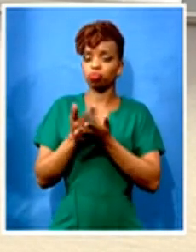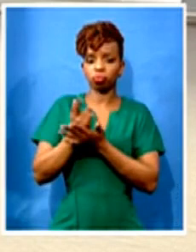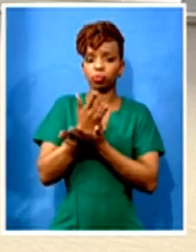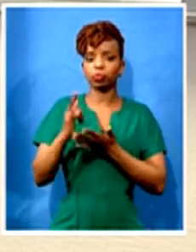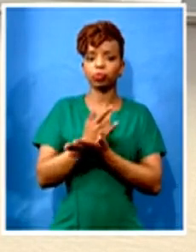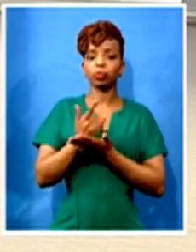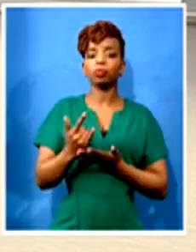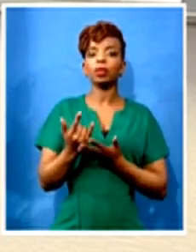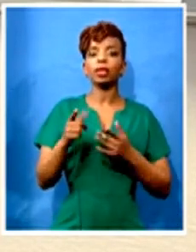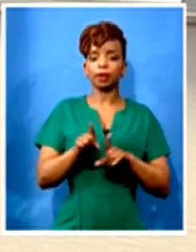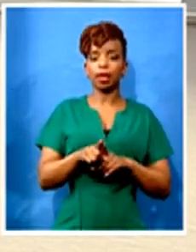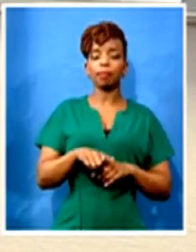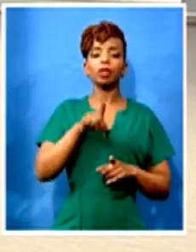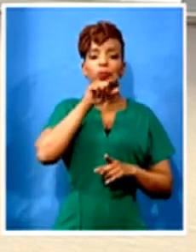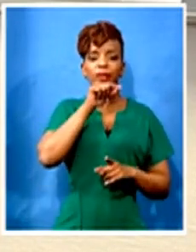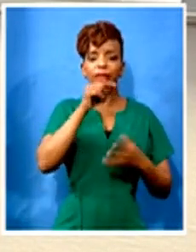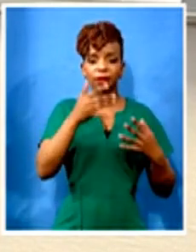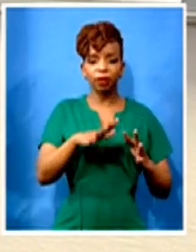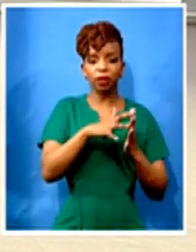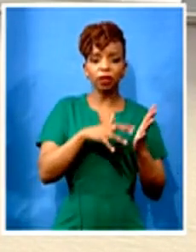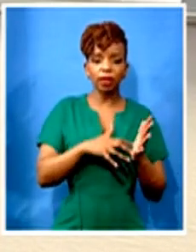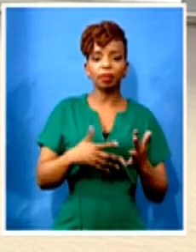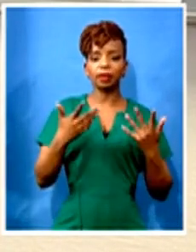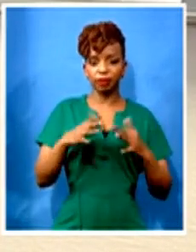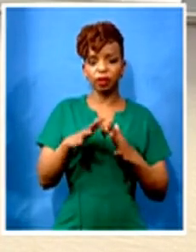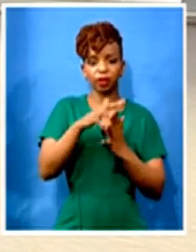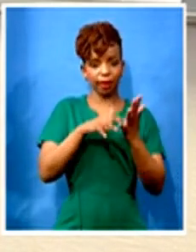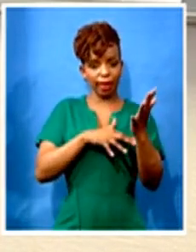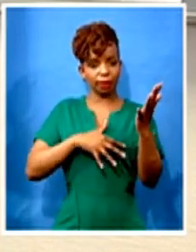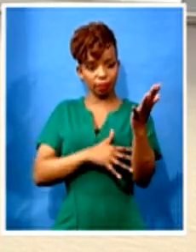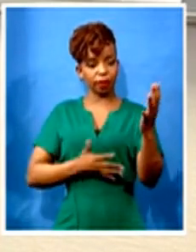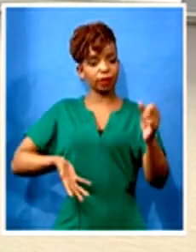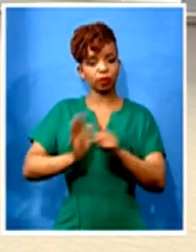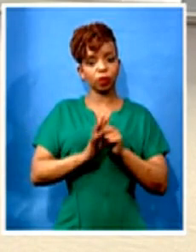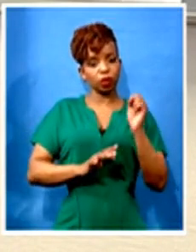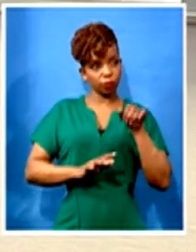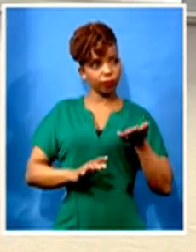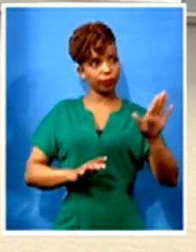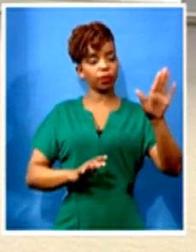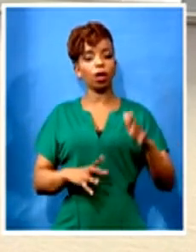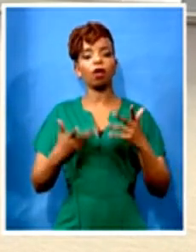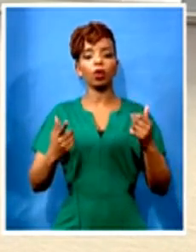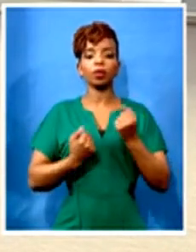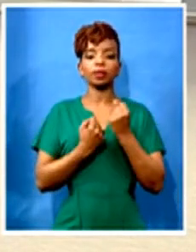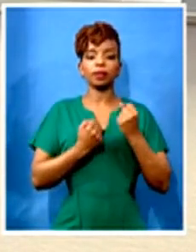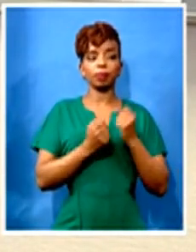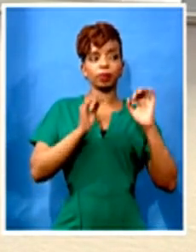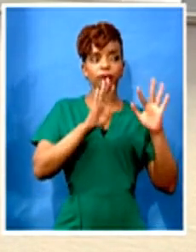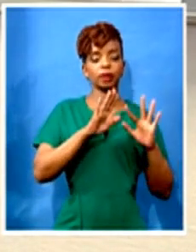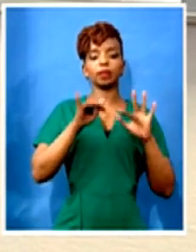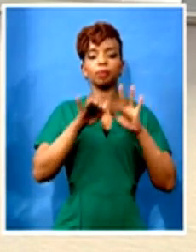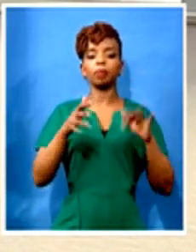in their support, and we have made our policy position with regard to the conduct of the Zimbabwean government very clear and in public. What